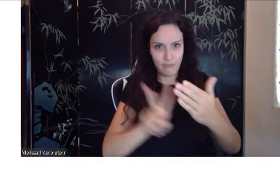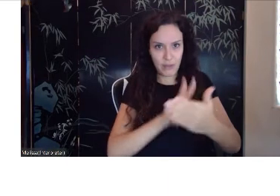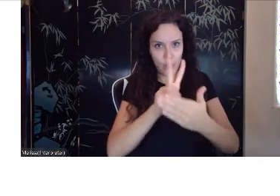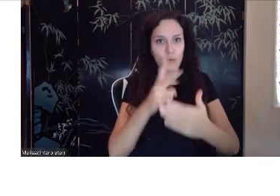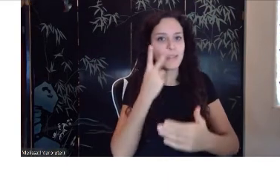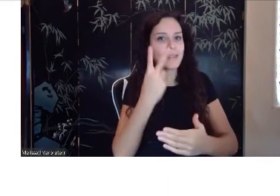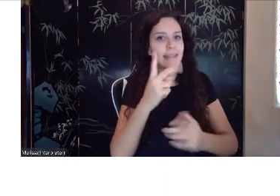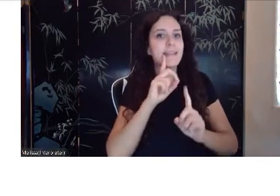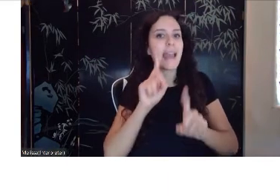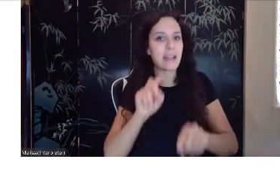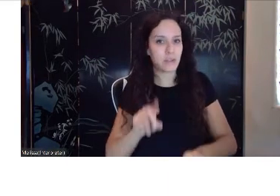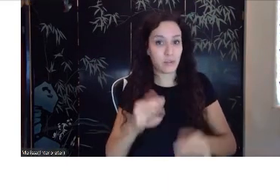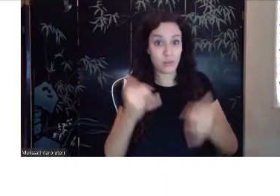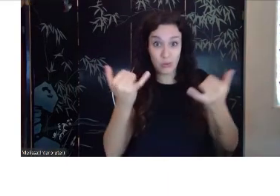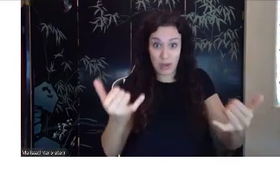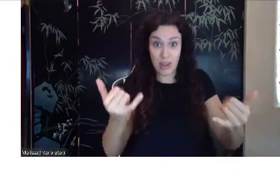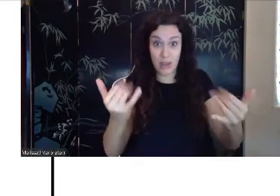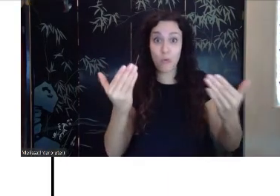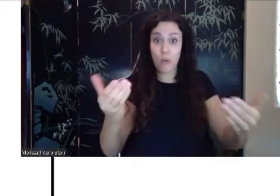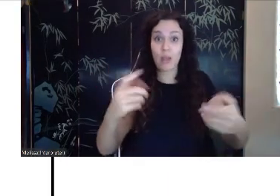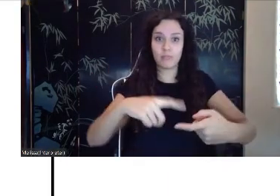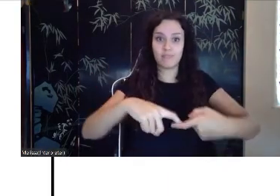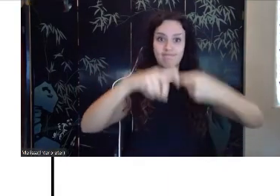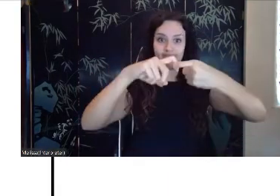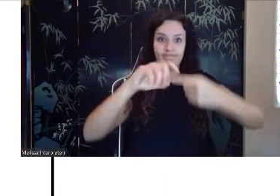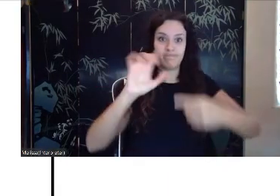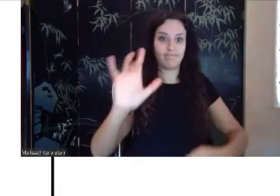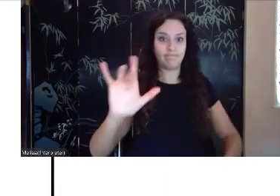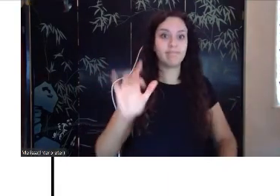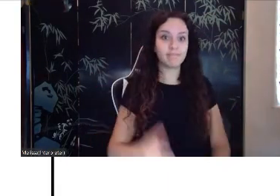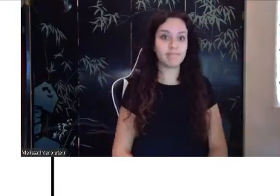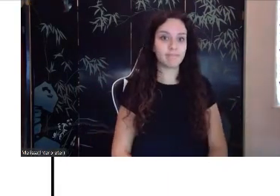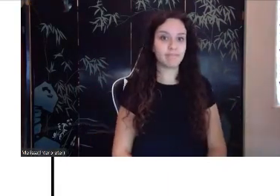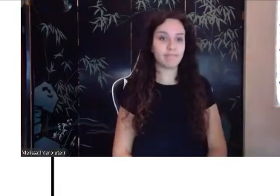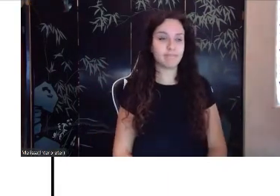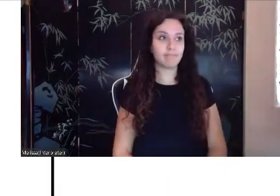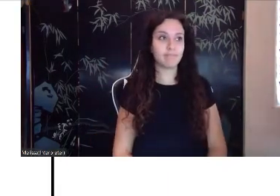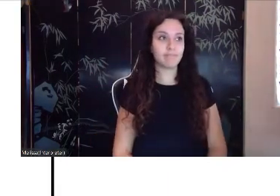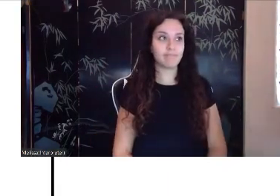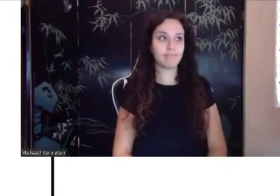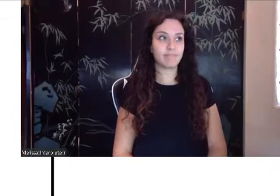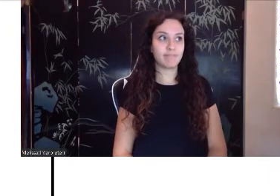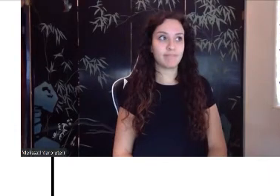answers. Okay, we'll go over them. So go ahead and press pause now.